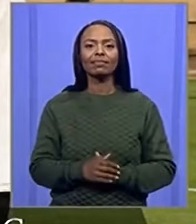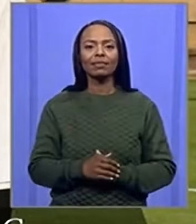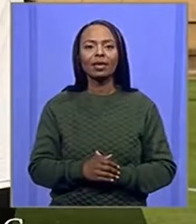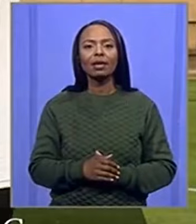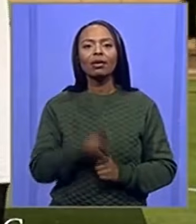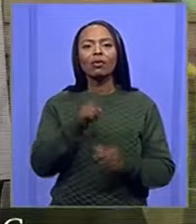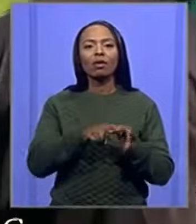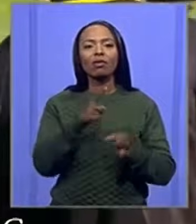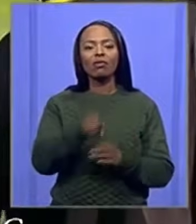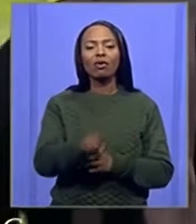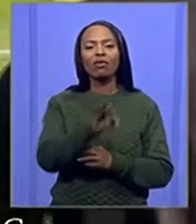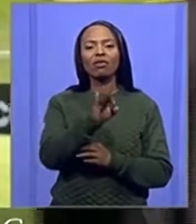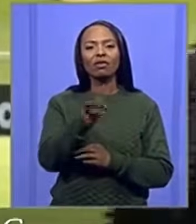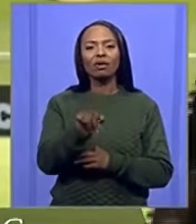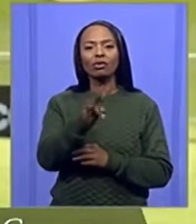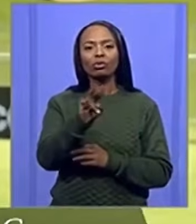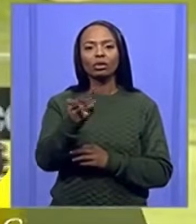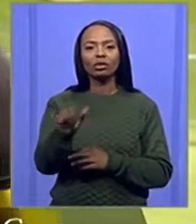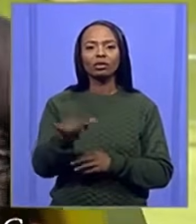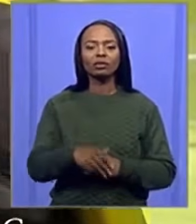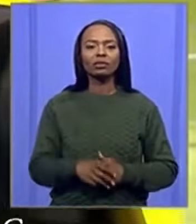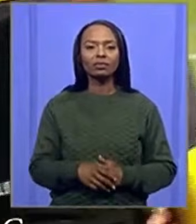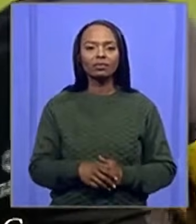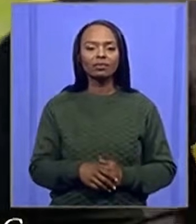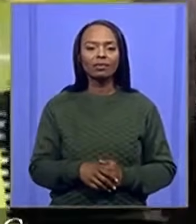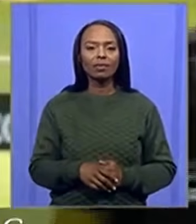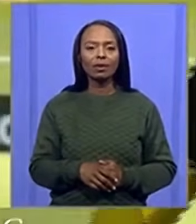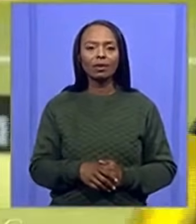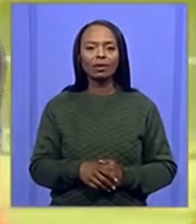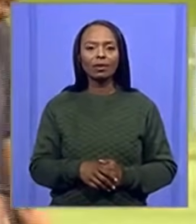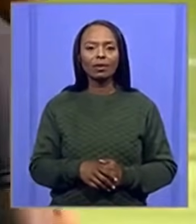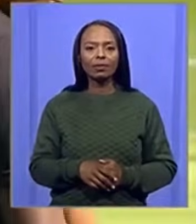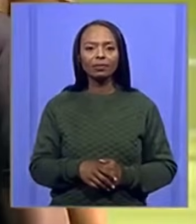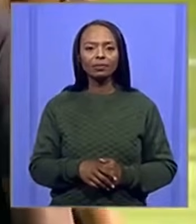ya go qualifyela sejana sa lefatshe sa FIFA sa 2026.